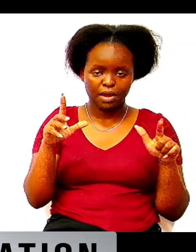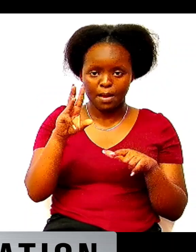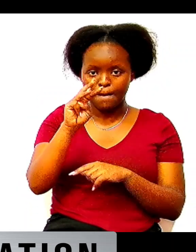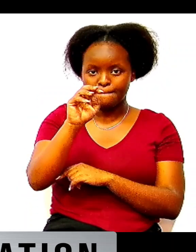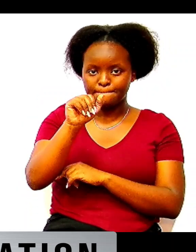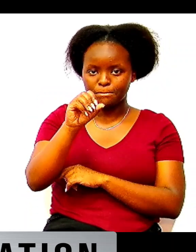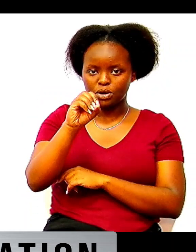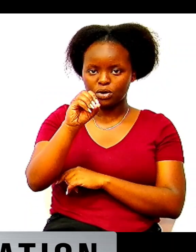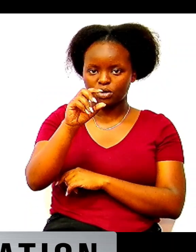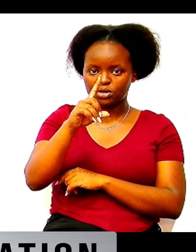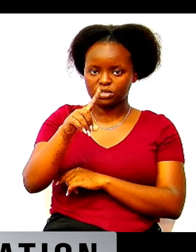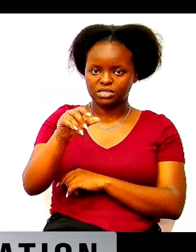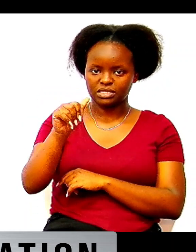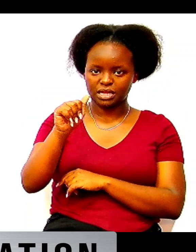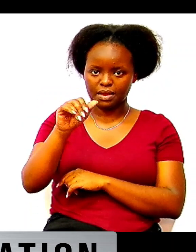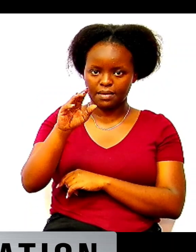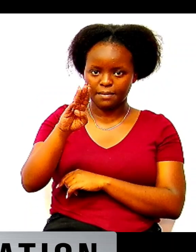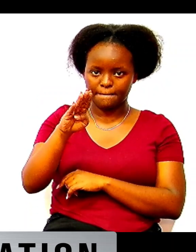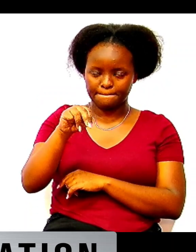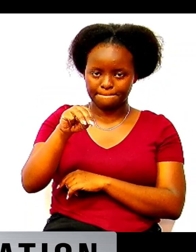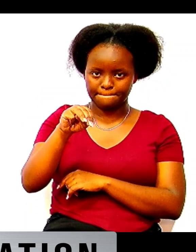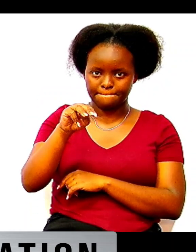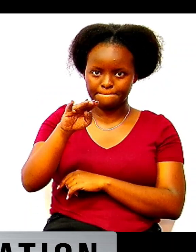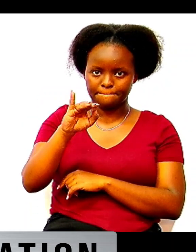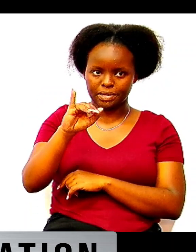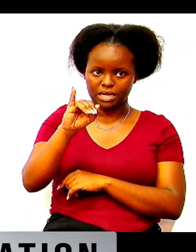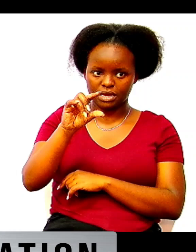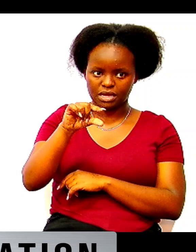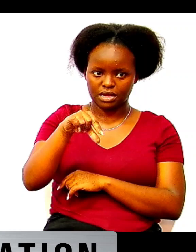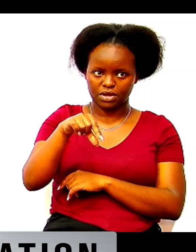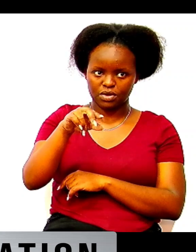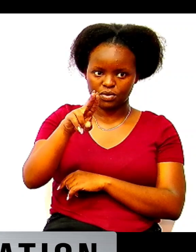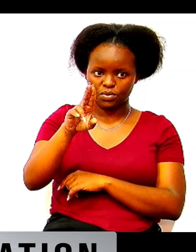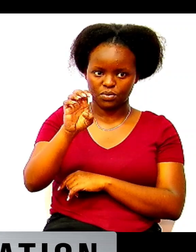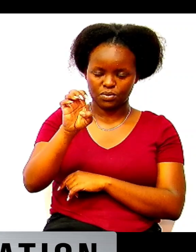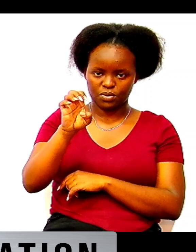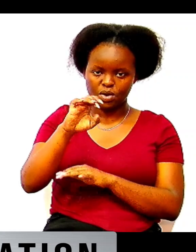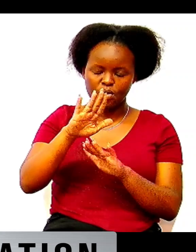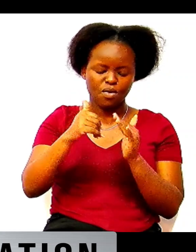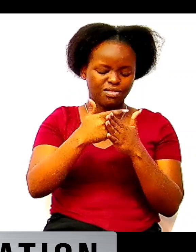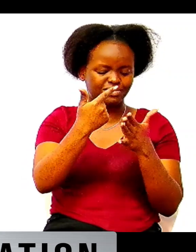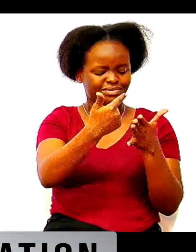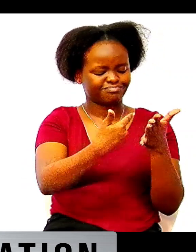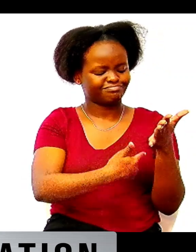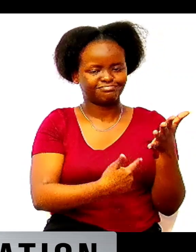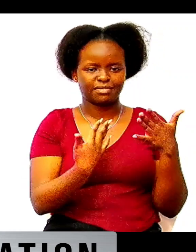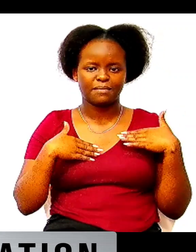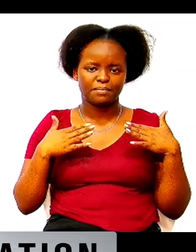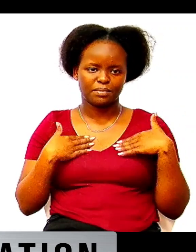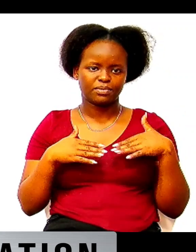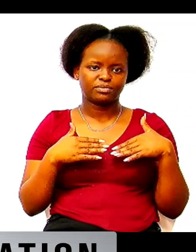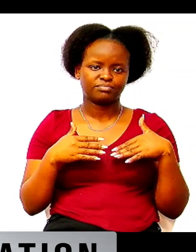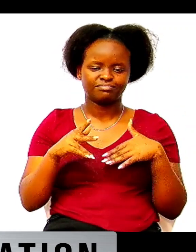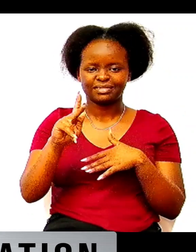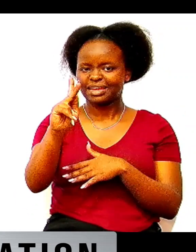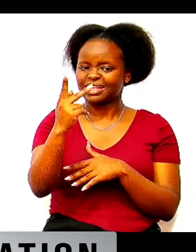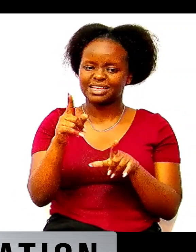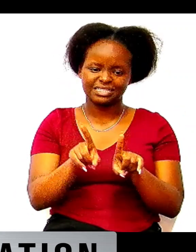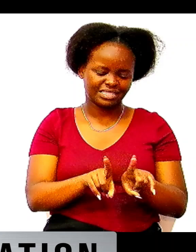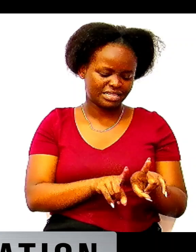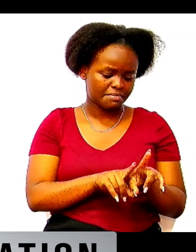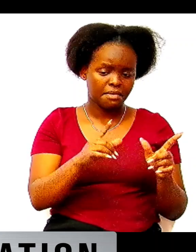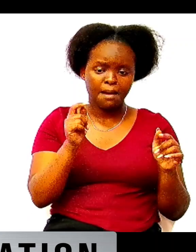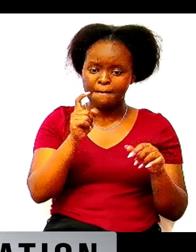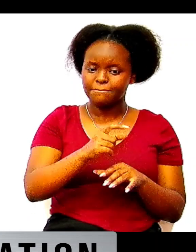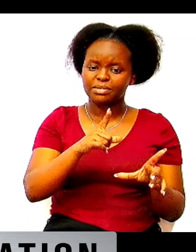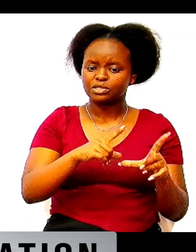it is South Africa, it is Namibia, all these people, even Kenyans, when we had people who had to go to Tanzania,